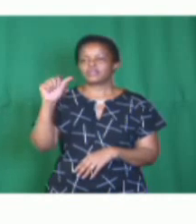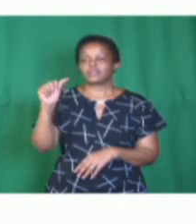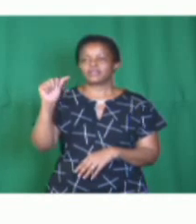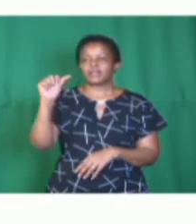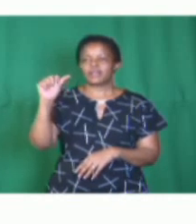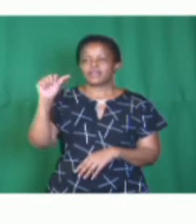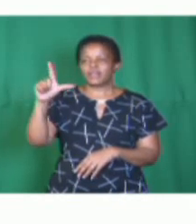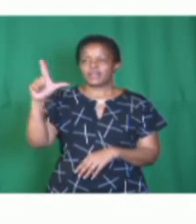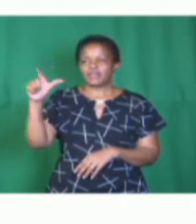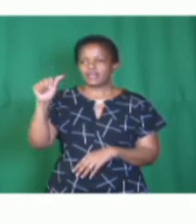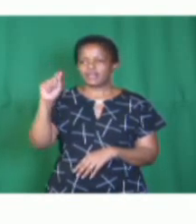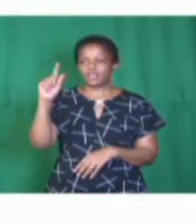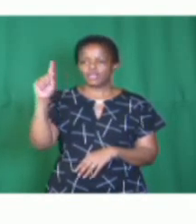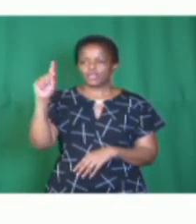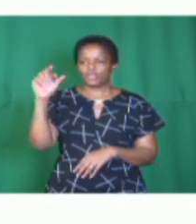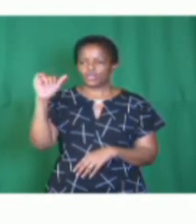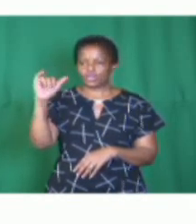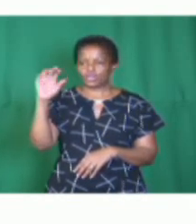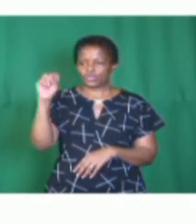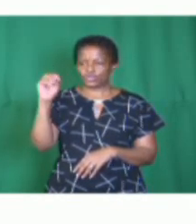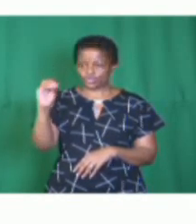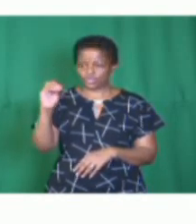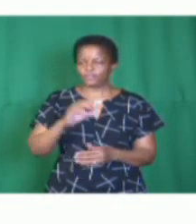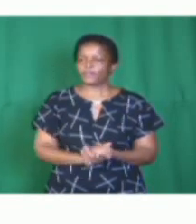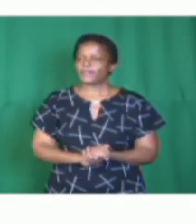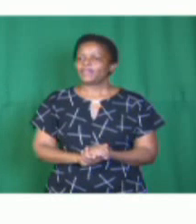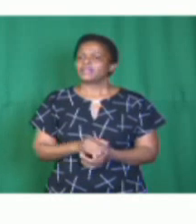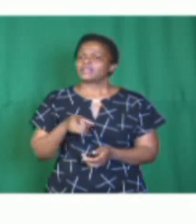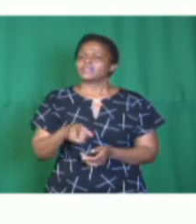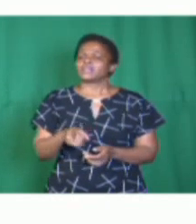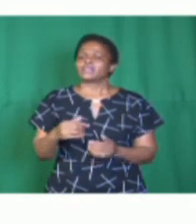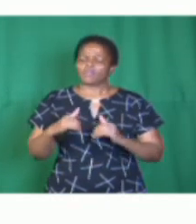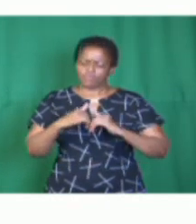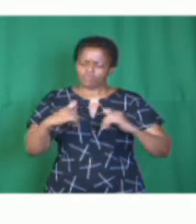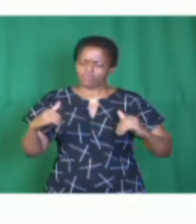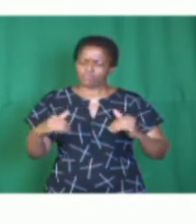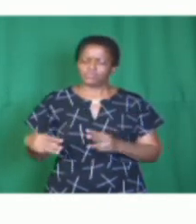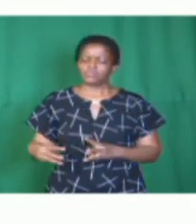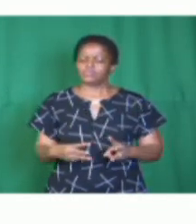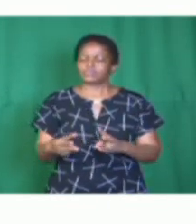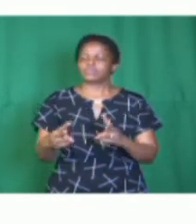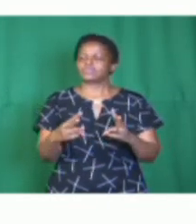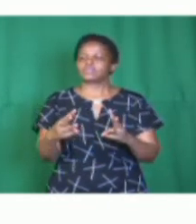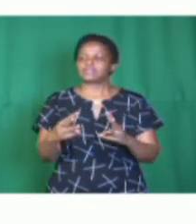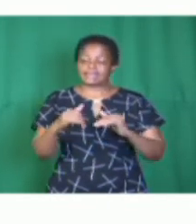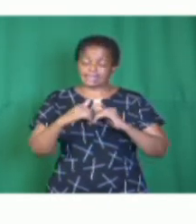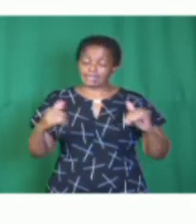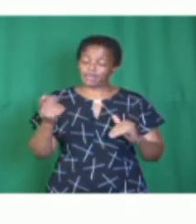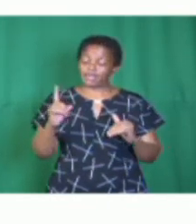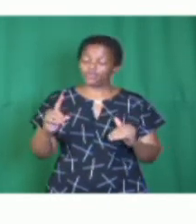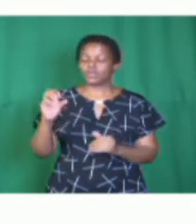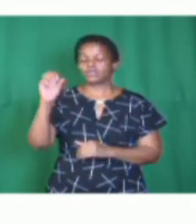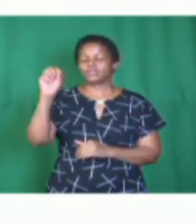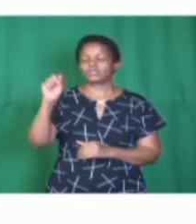So dear learners, this method is used for separating a solvent from